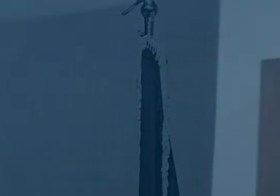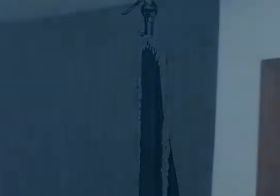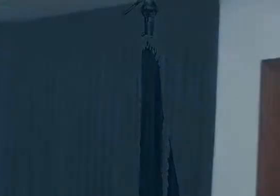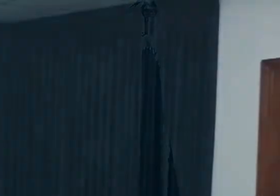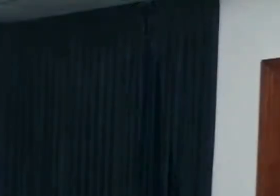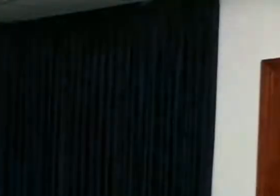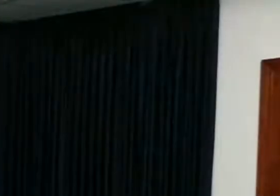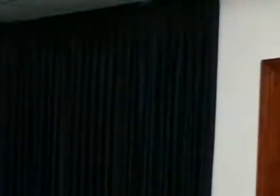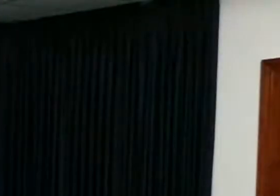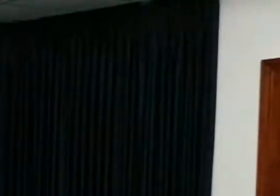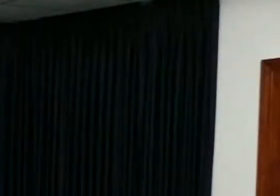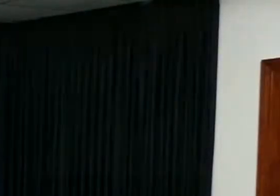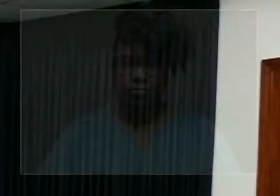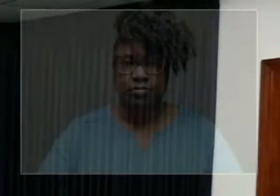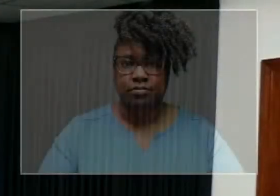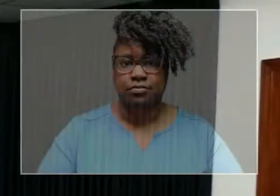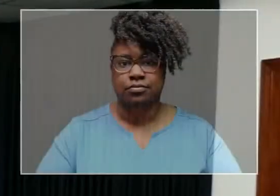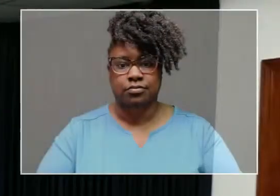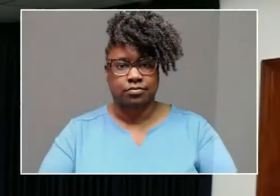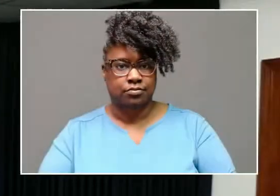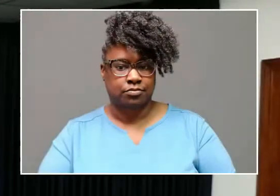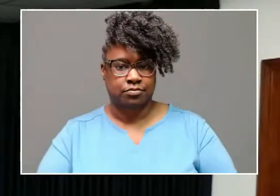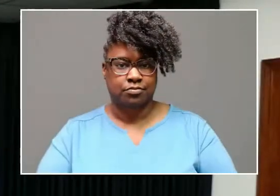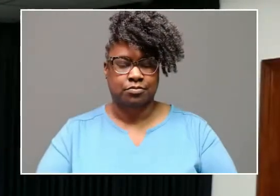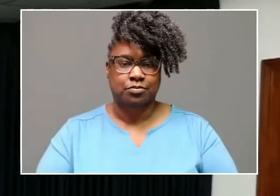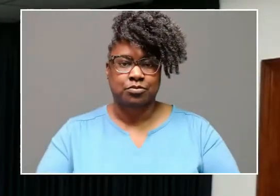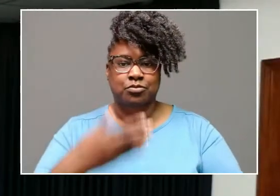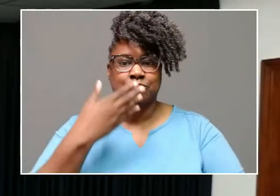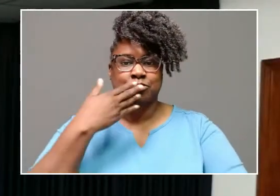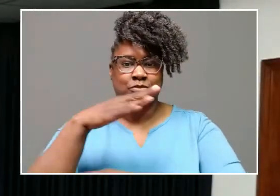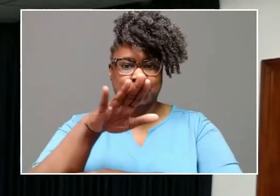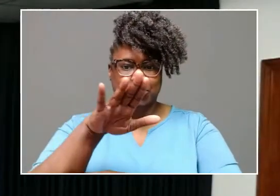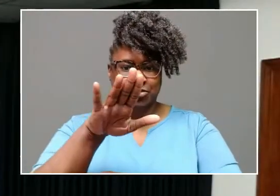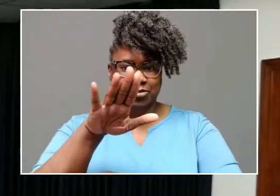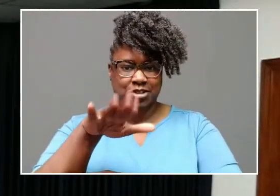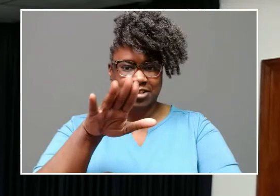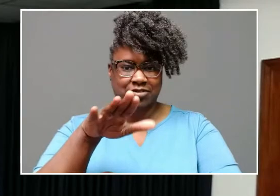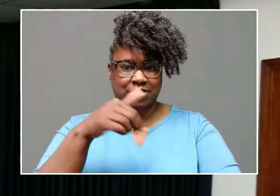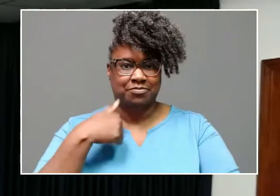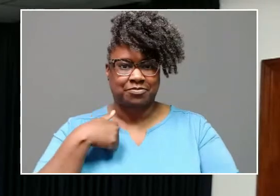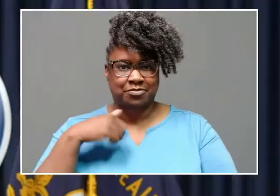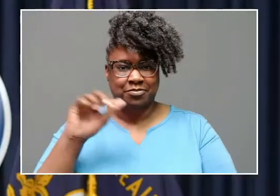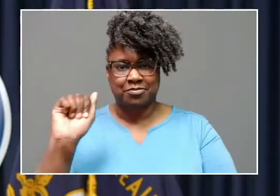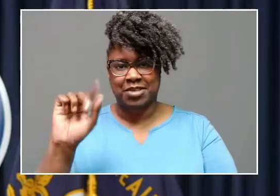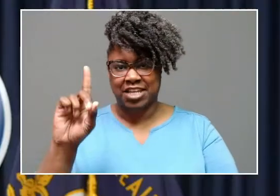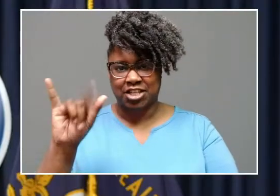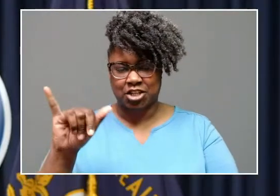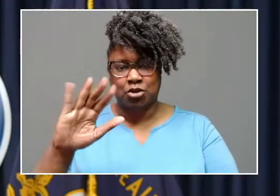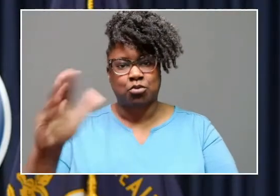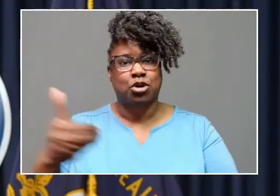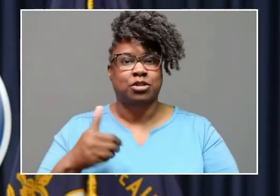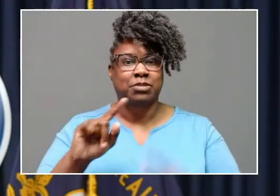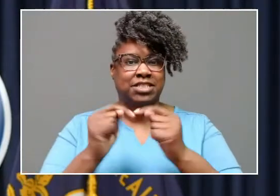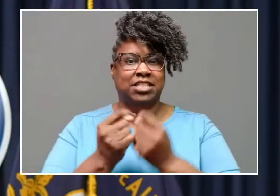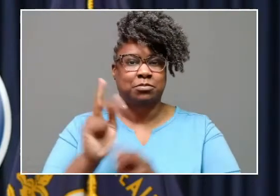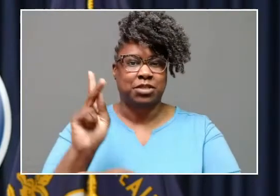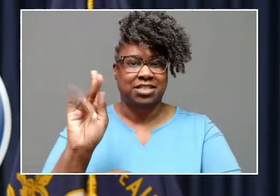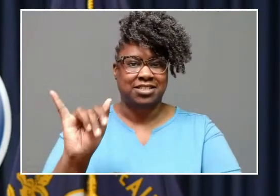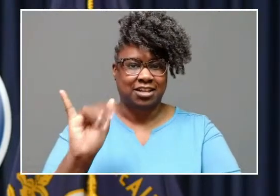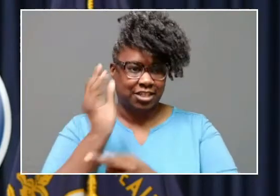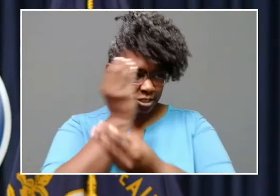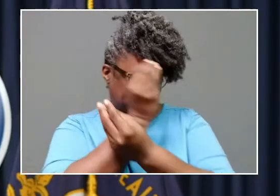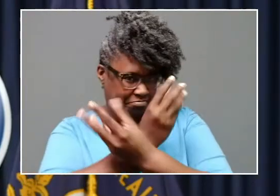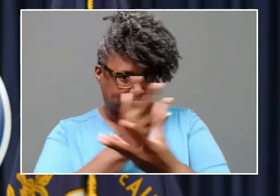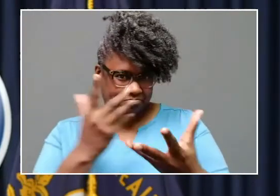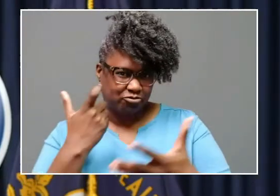All right. Good afternoon, everyone. I'm Andy, and welcome to this week's Team Kentucky Update. First, today, I am